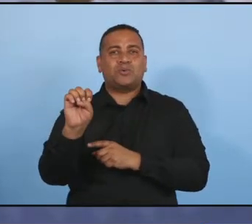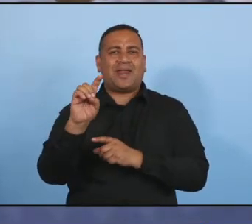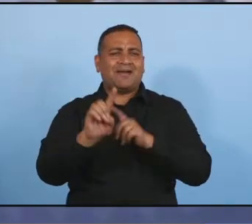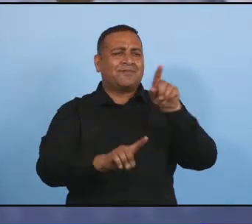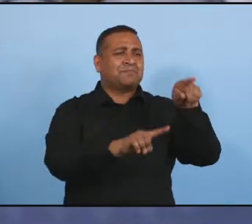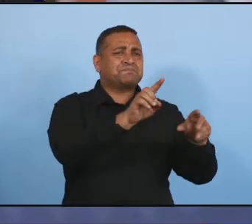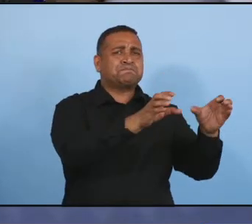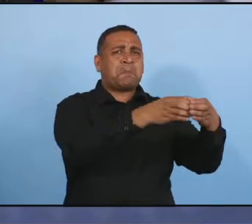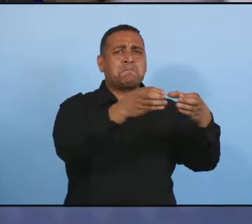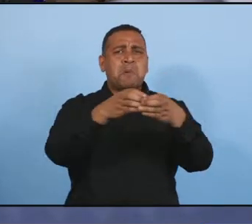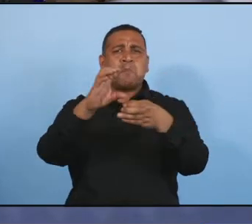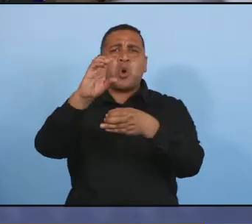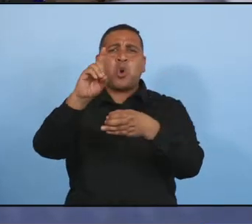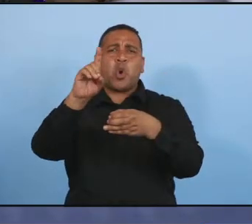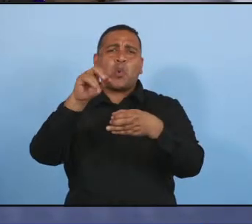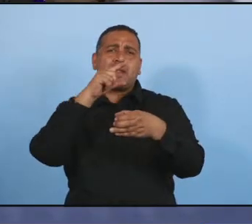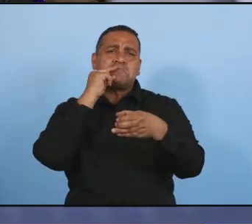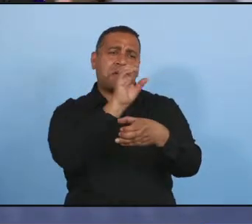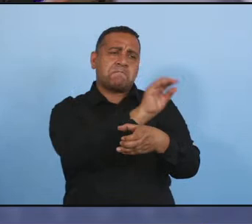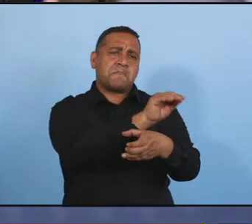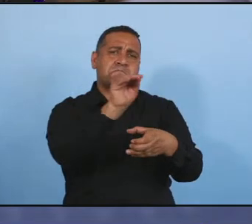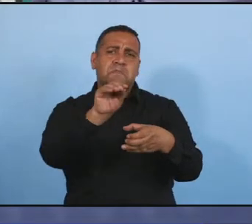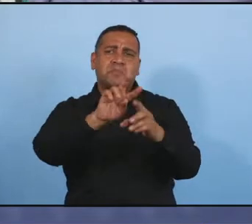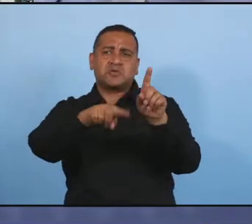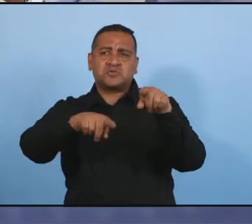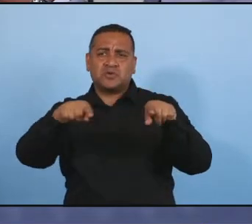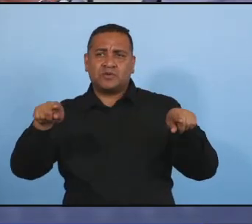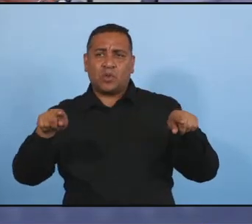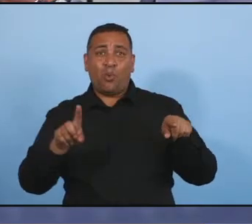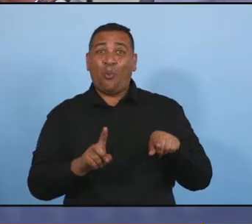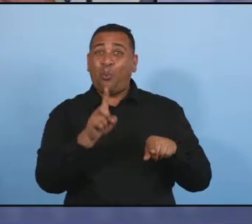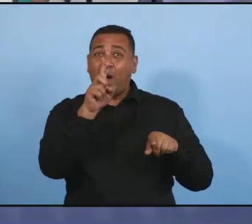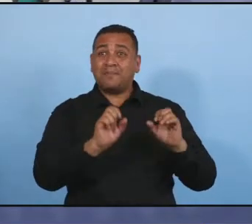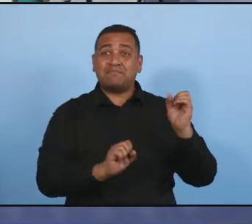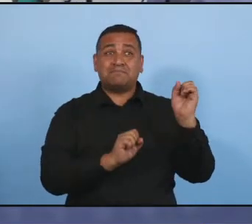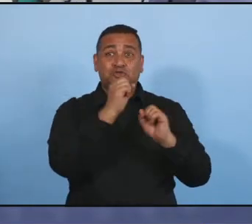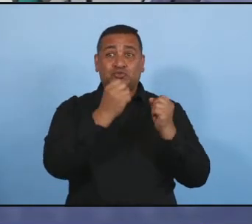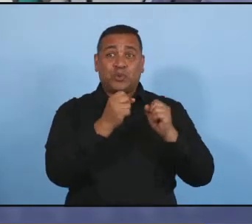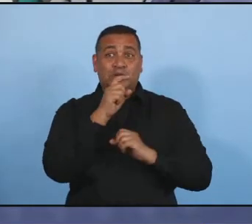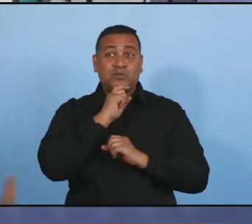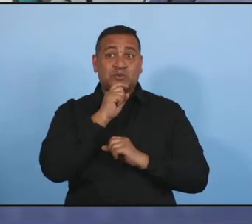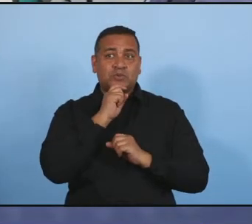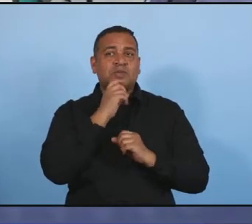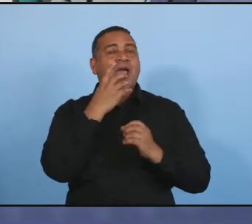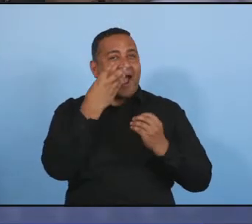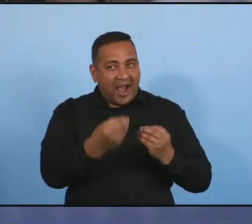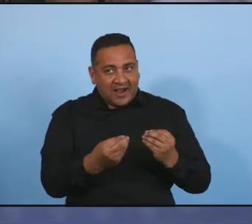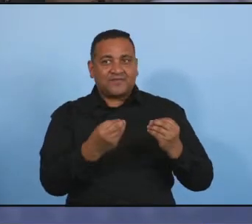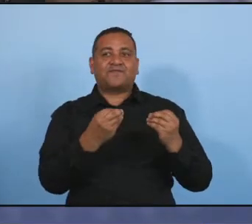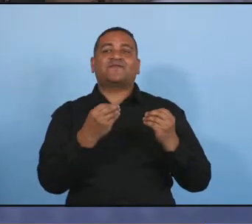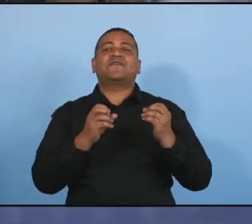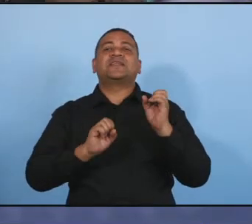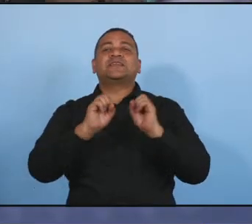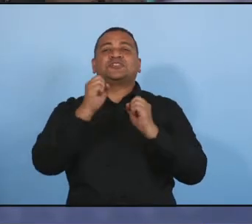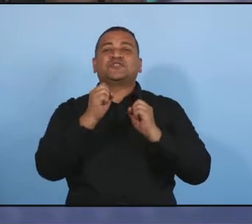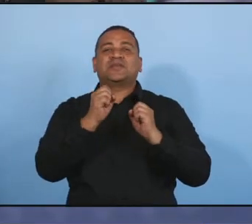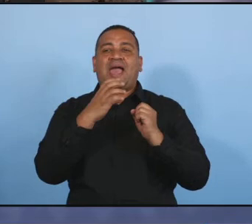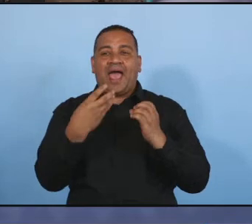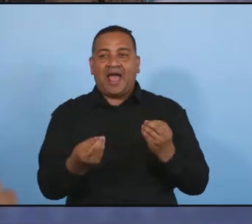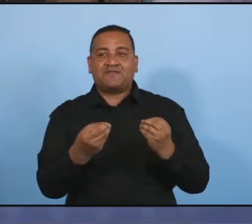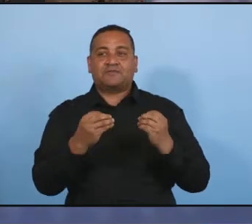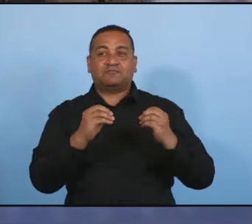screen now, is actually, is that one of the machines that you use? Yes, that's one of my machines that I'm using there, which is